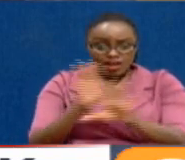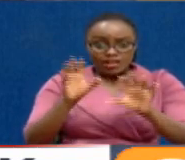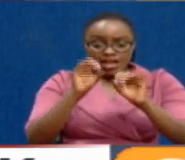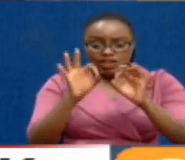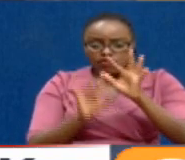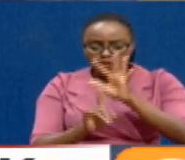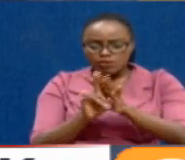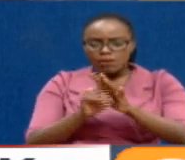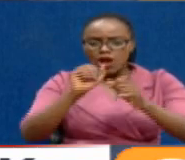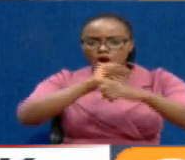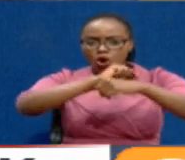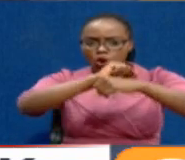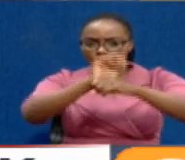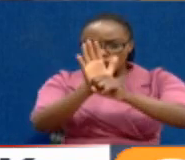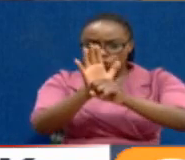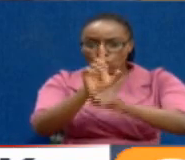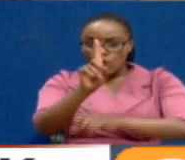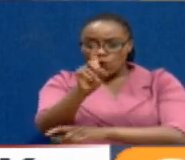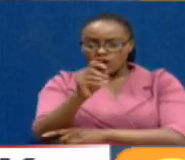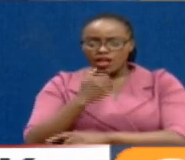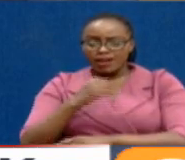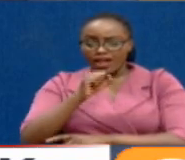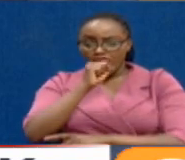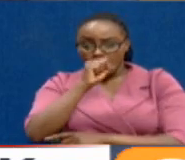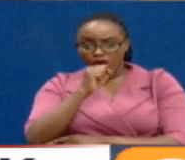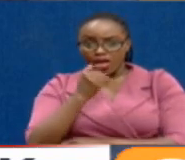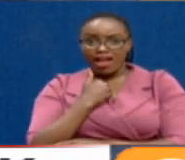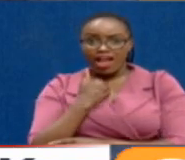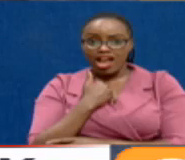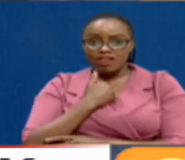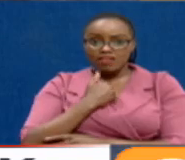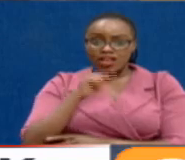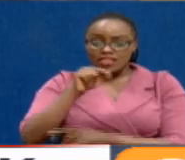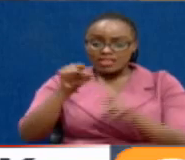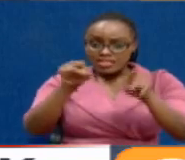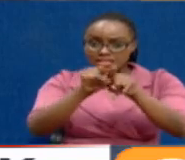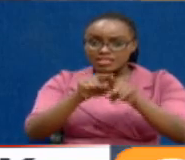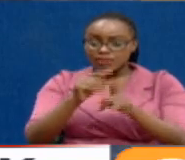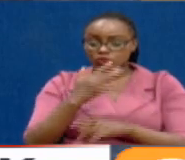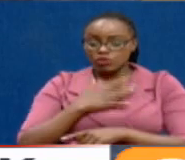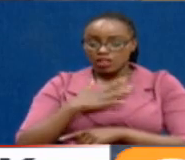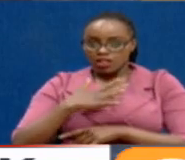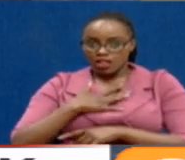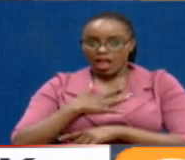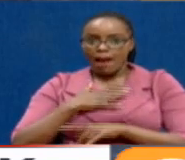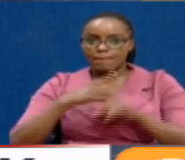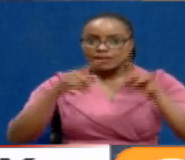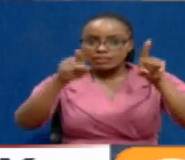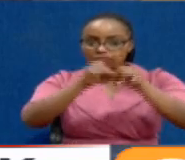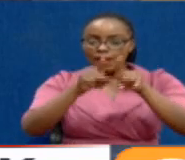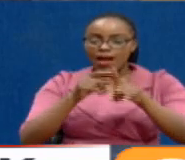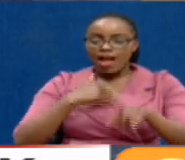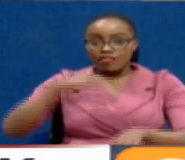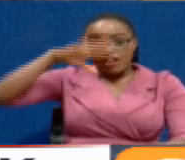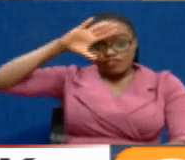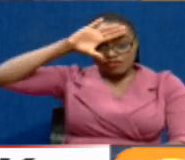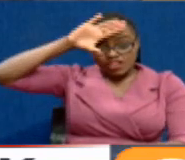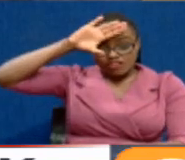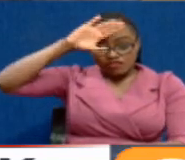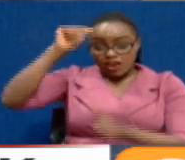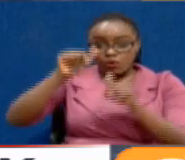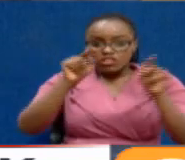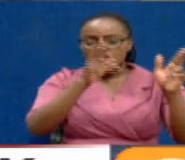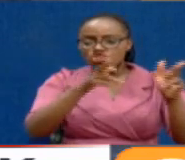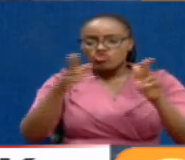COVID-19 and you develop a cough, yes, that is similar to asthma, but you could also have a fever, which is